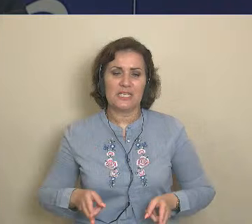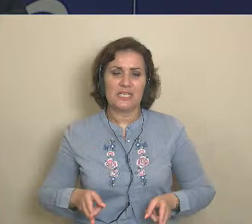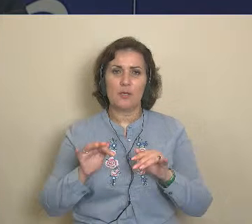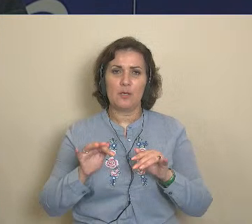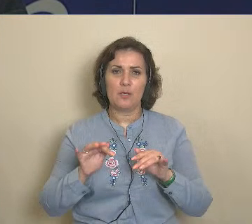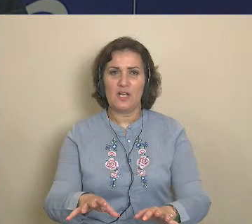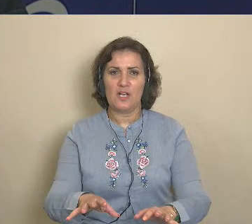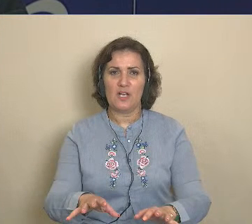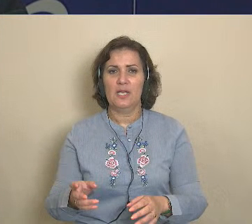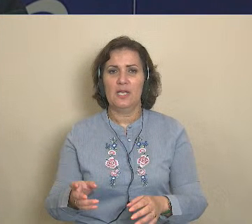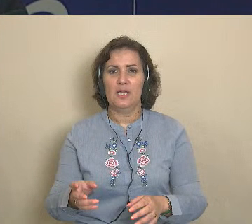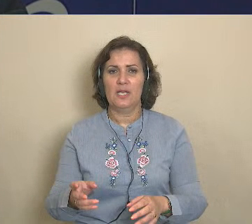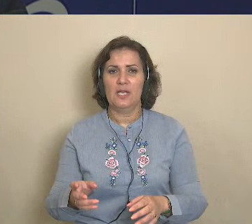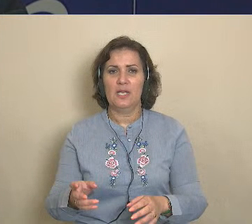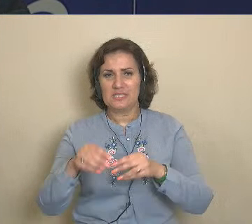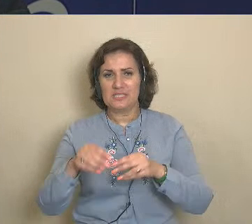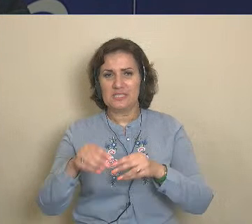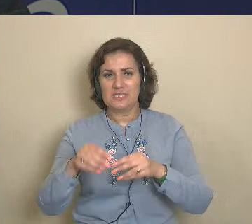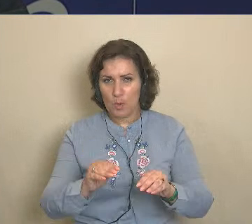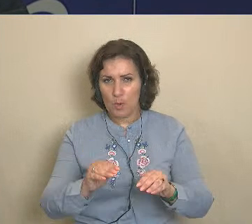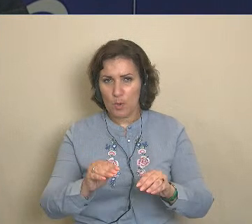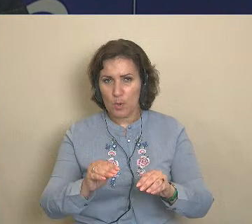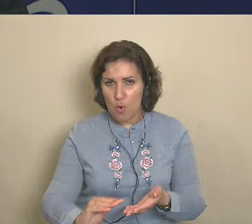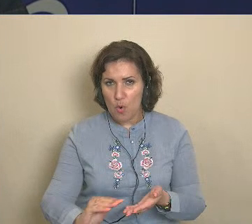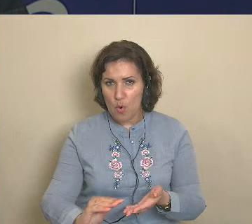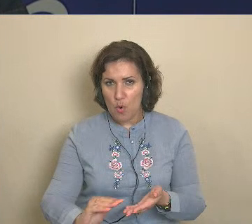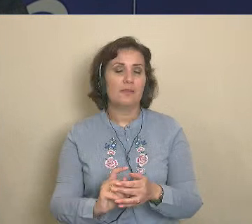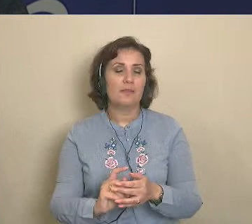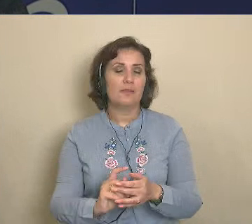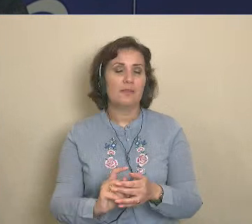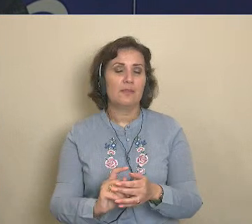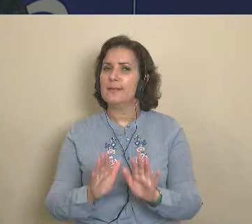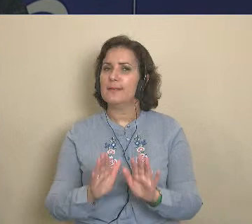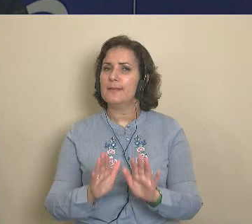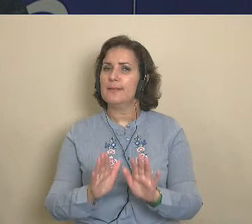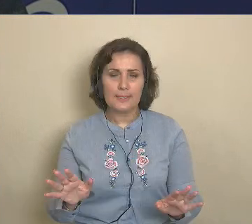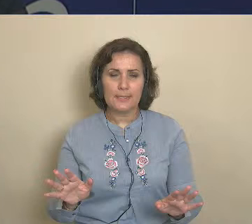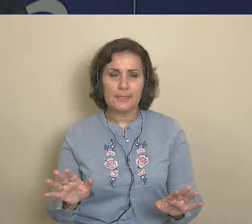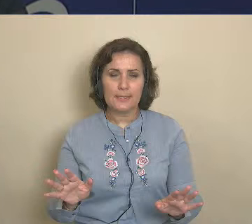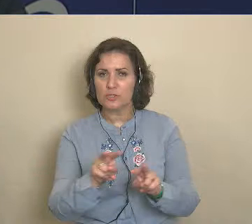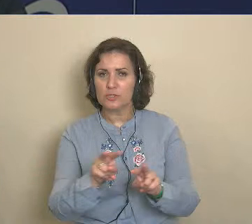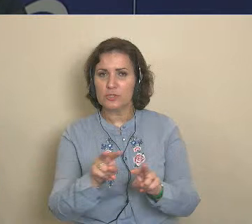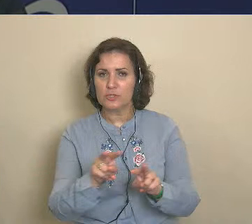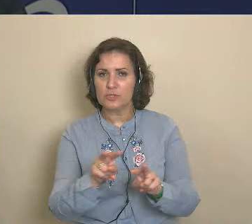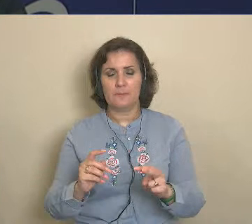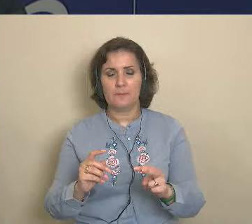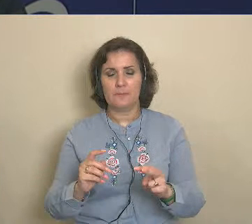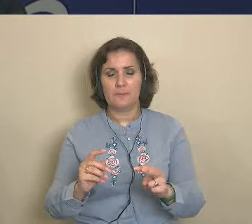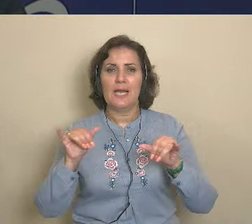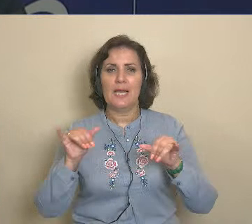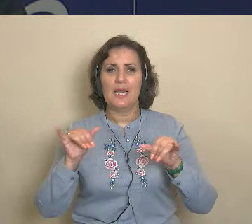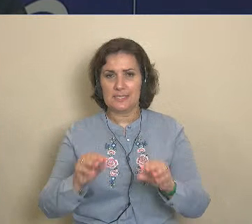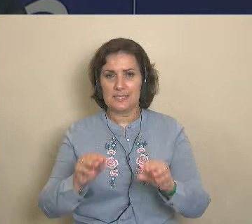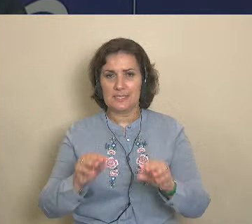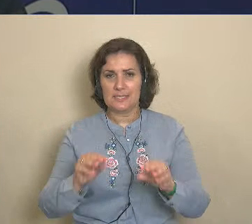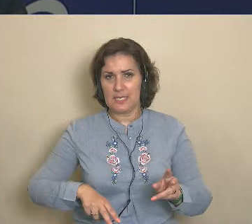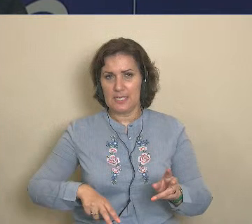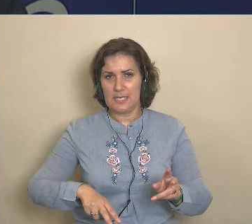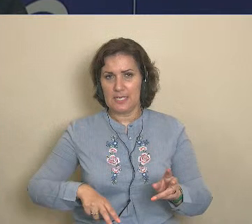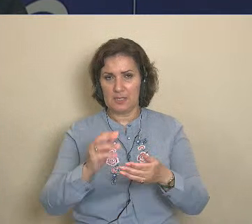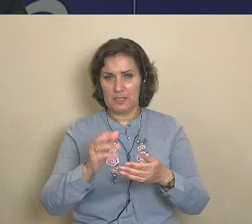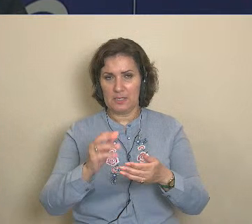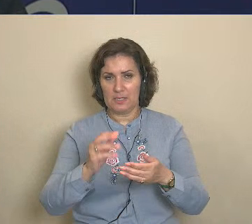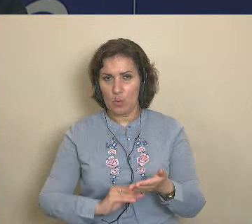judicial practices and the number of cases filed, and also administrative protocols drawn, we can see that the number of